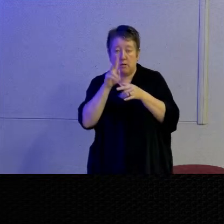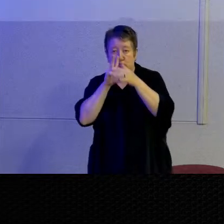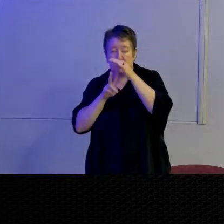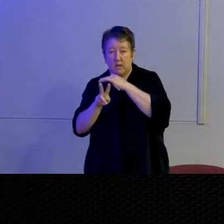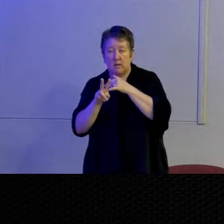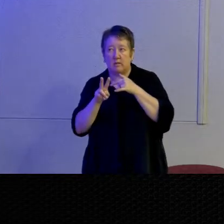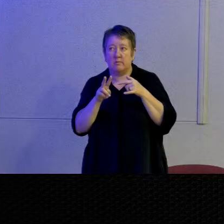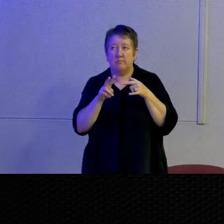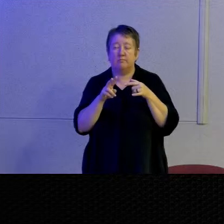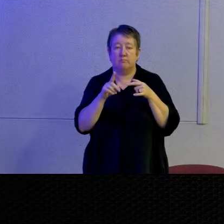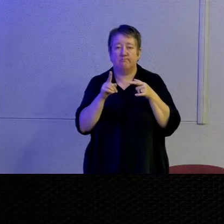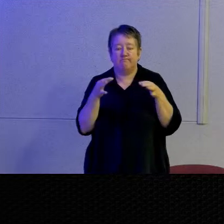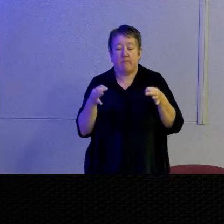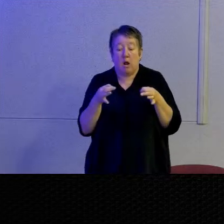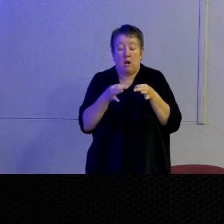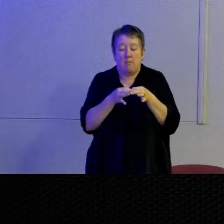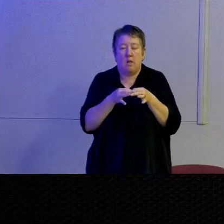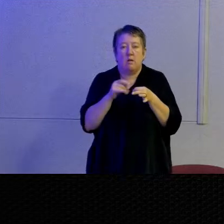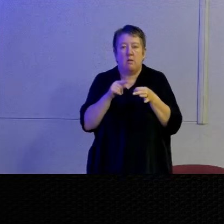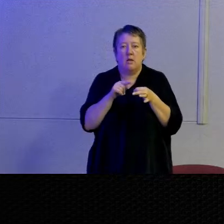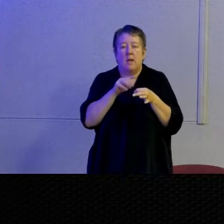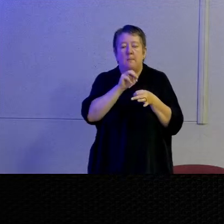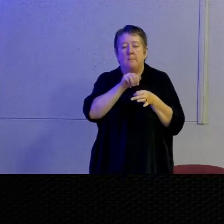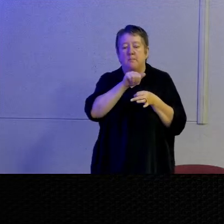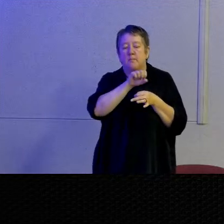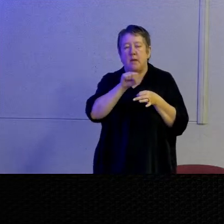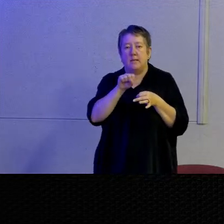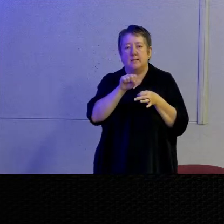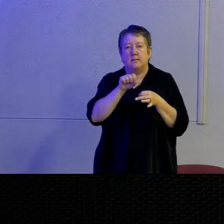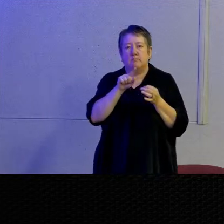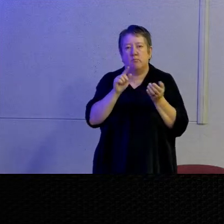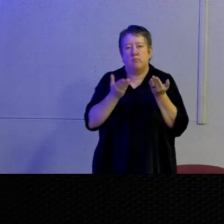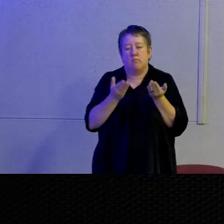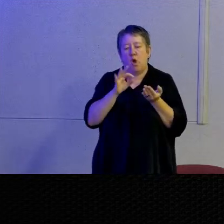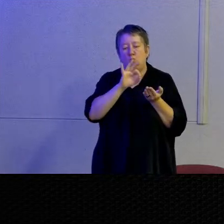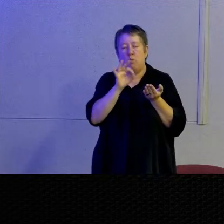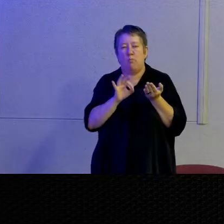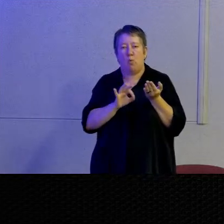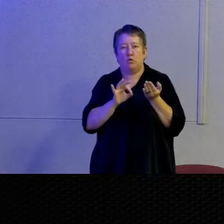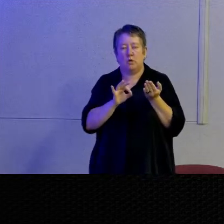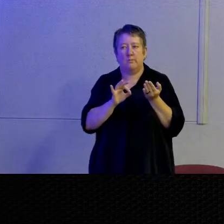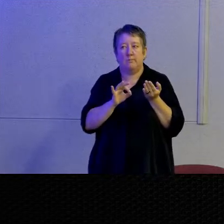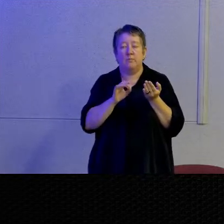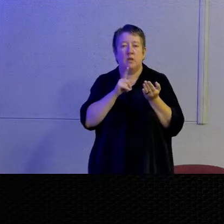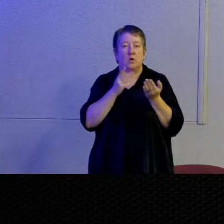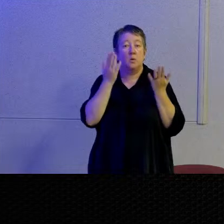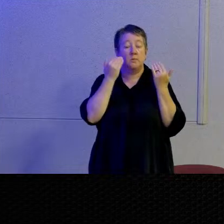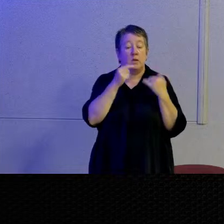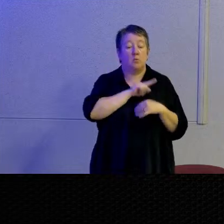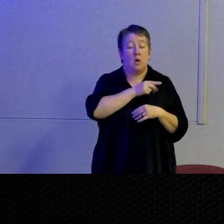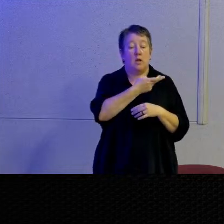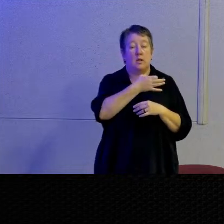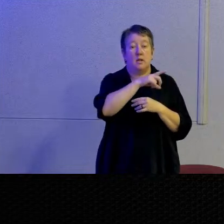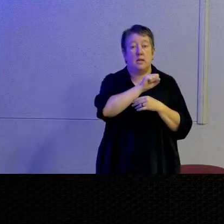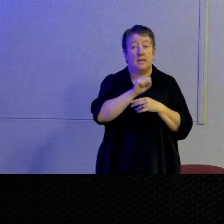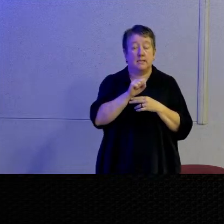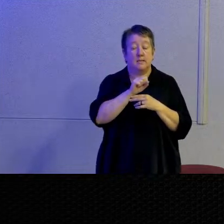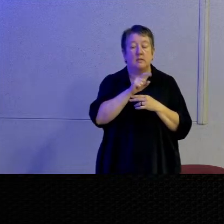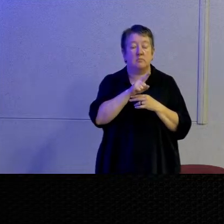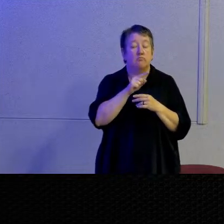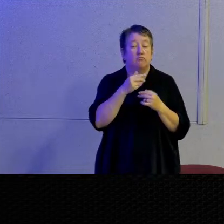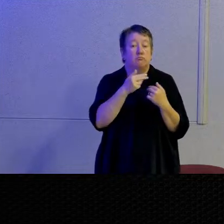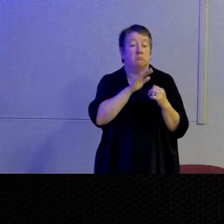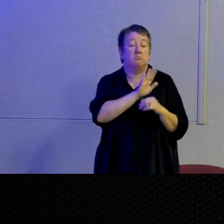would be proportional to their mass. That's what you expect. If the Higgs particle is responsible for particle masses,